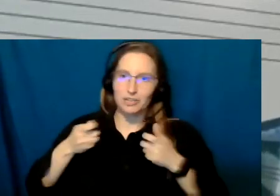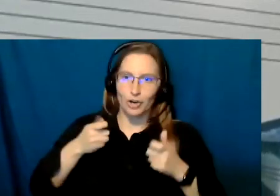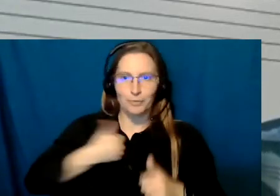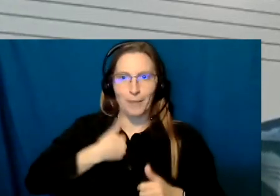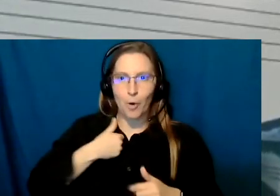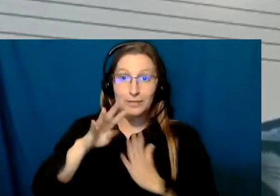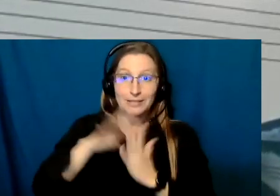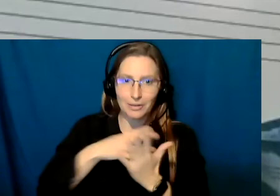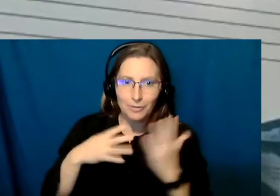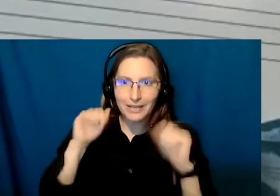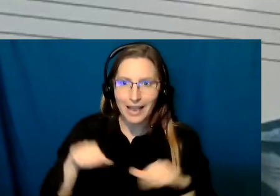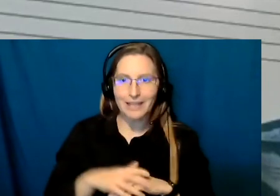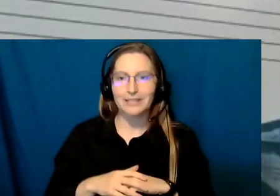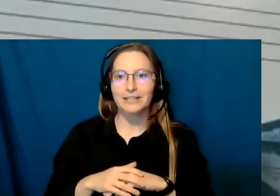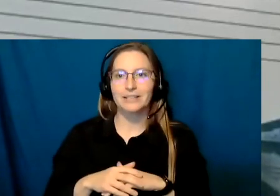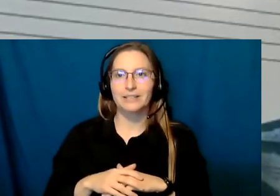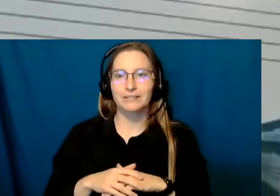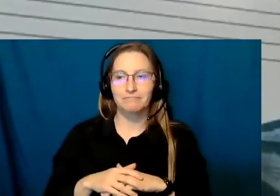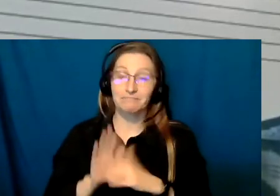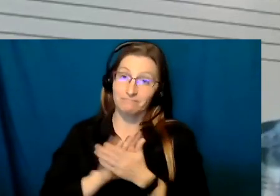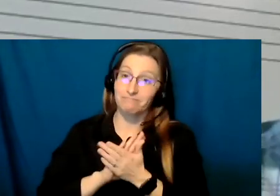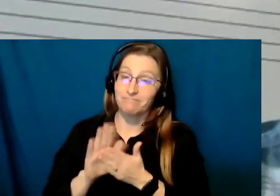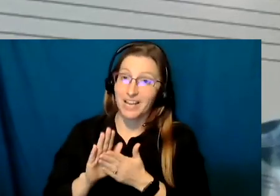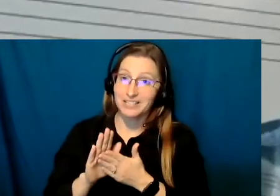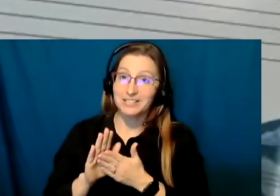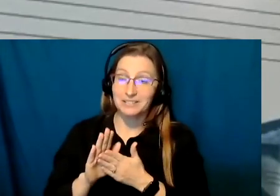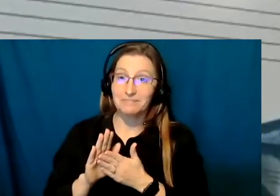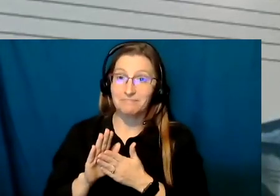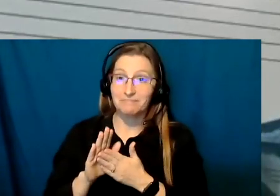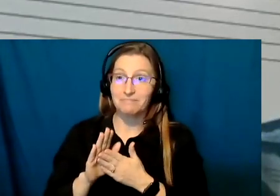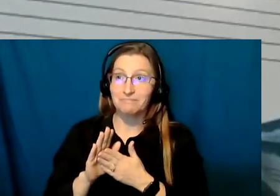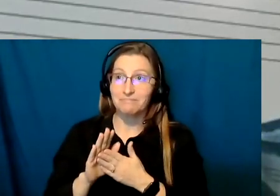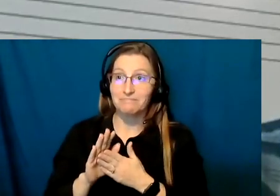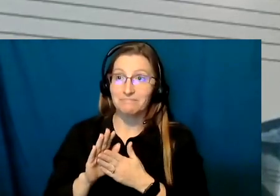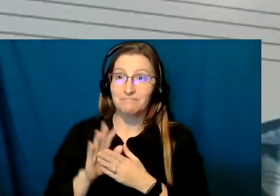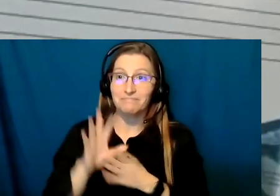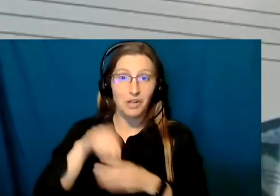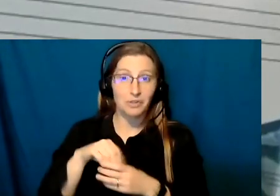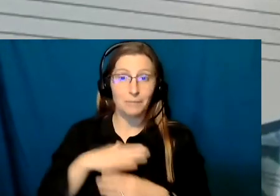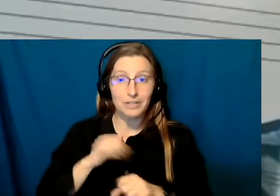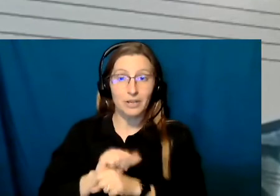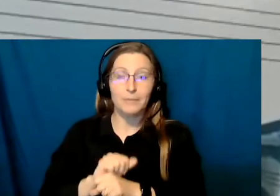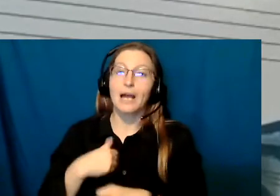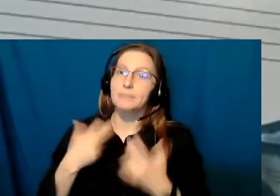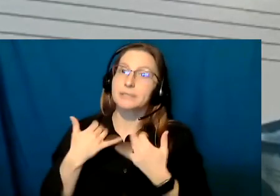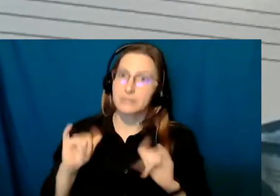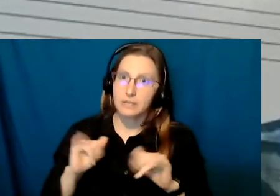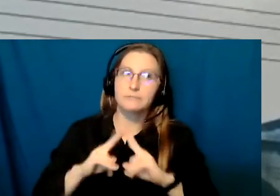schedule. And so that's a nice part of the job. I'm still very, very